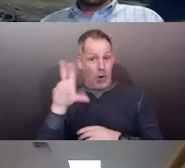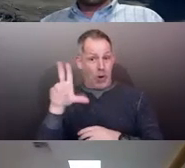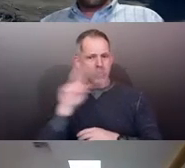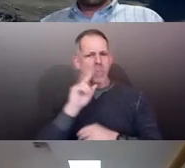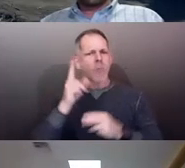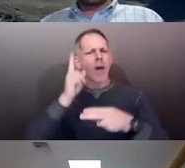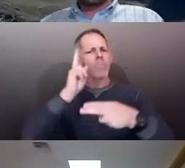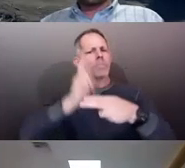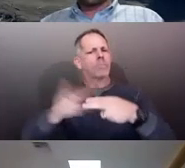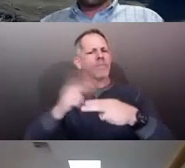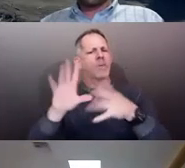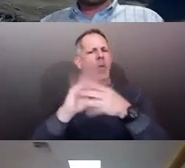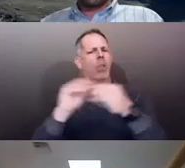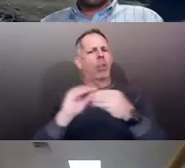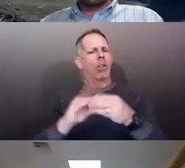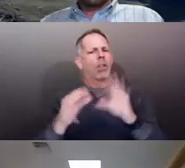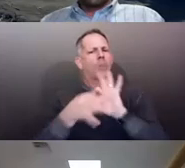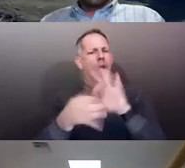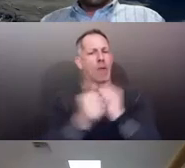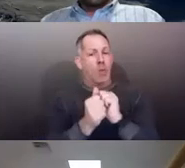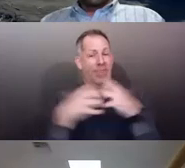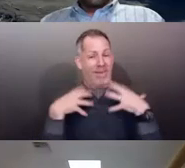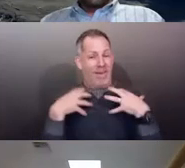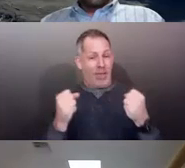the high-risk populations. Next slide.